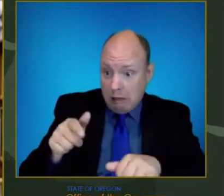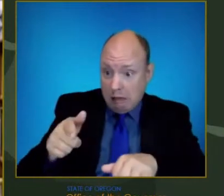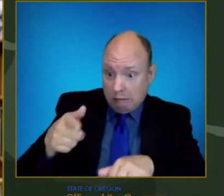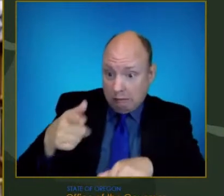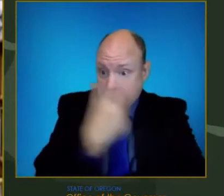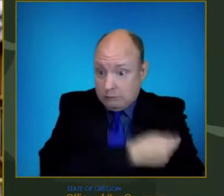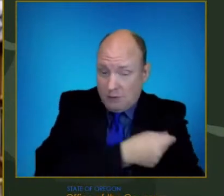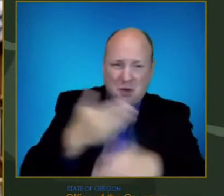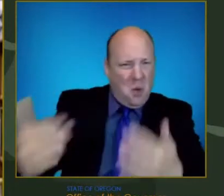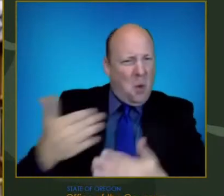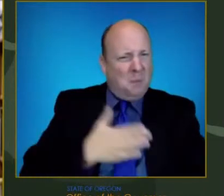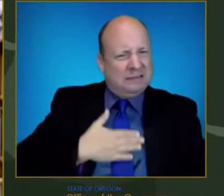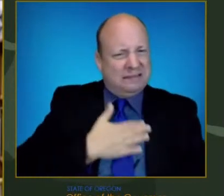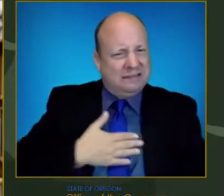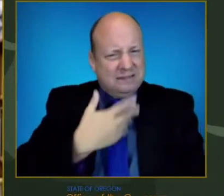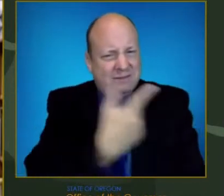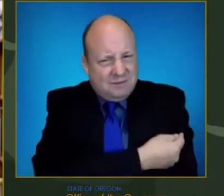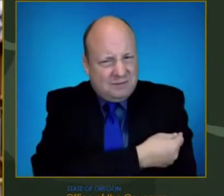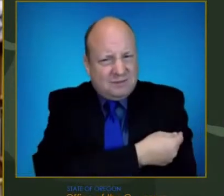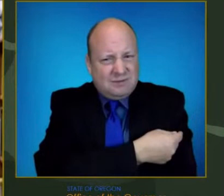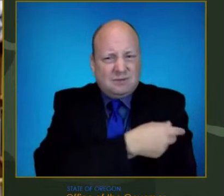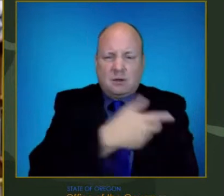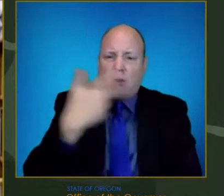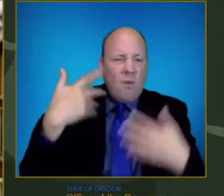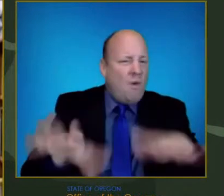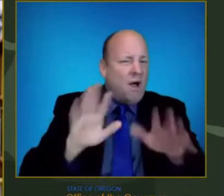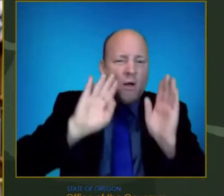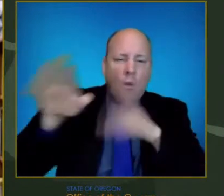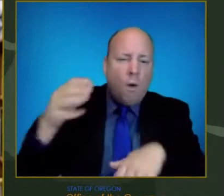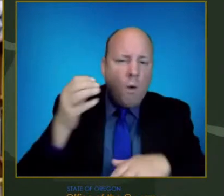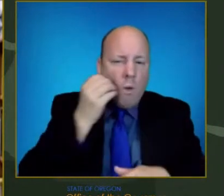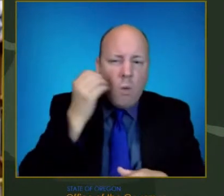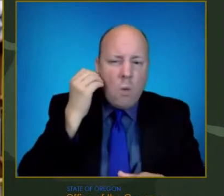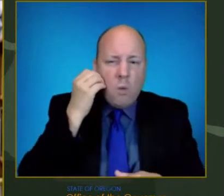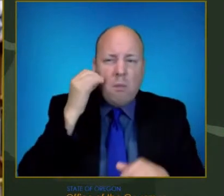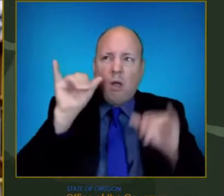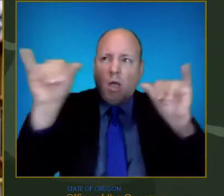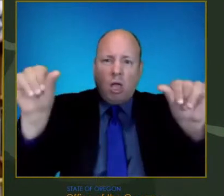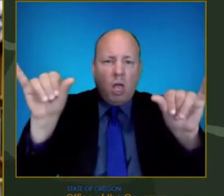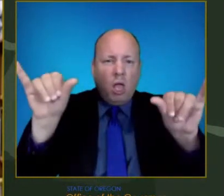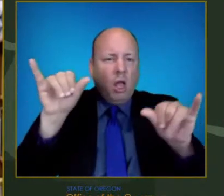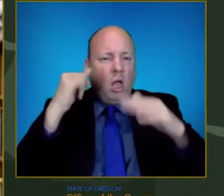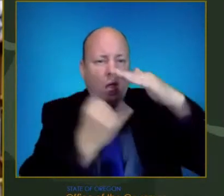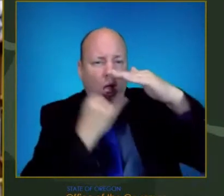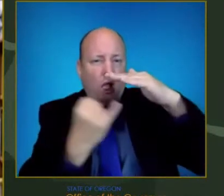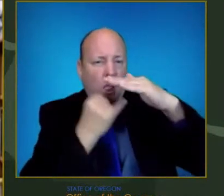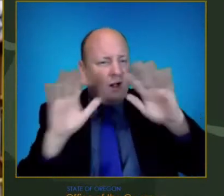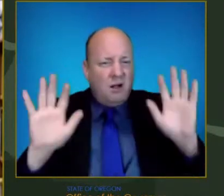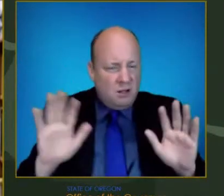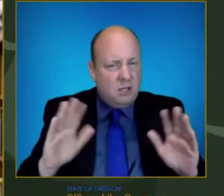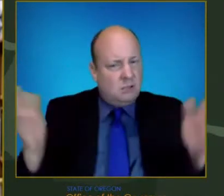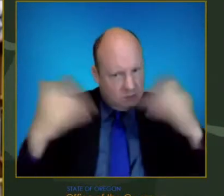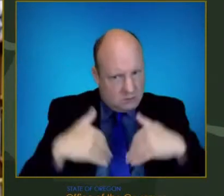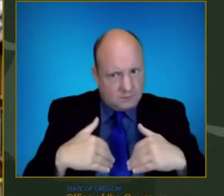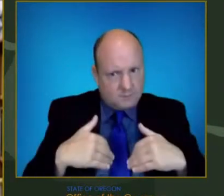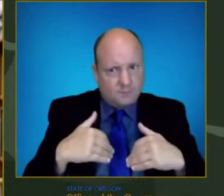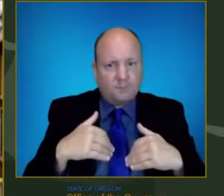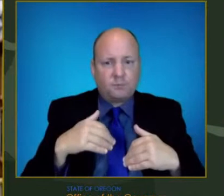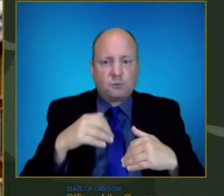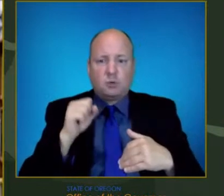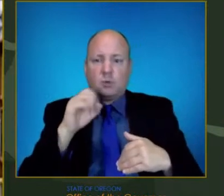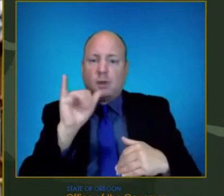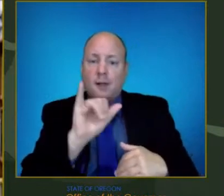the greatest extent. Ensuring that everybody is masked in that setting greatly reduces the number of students who will end up